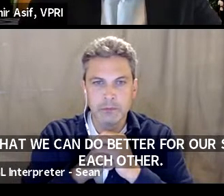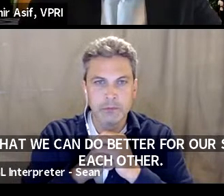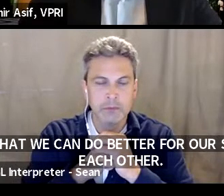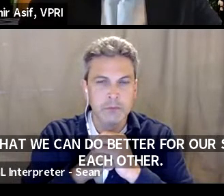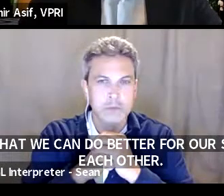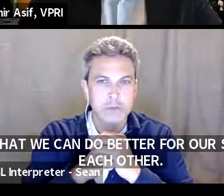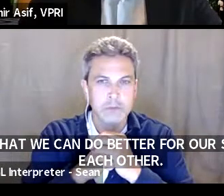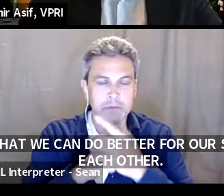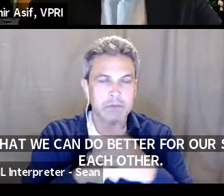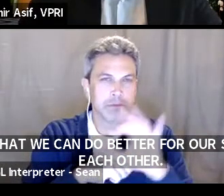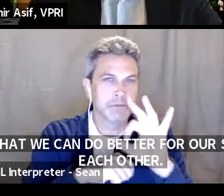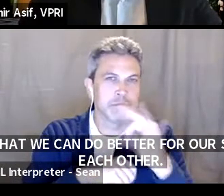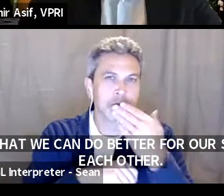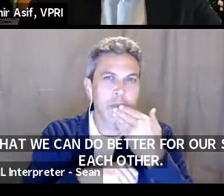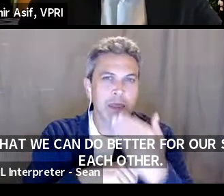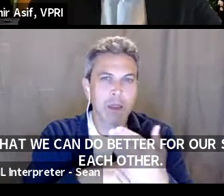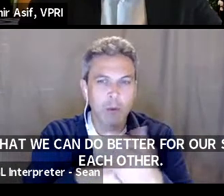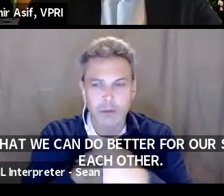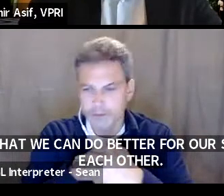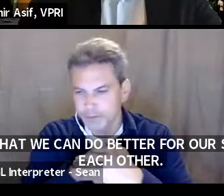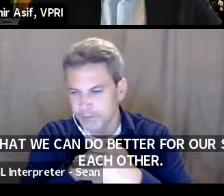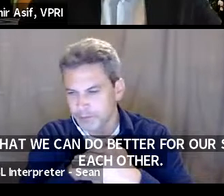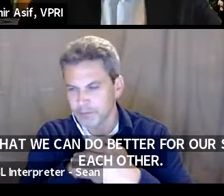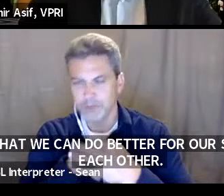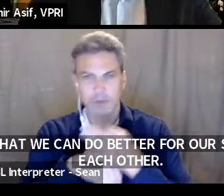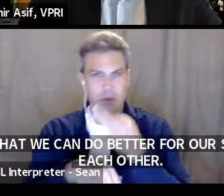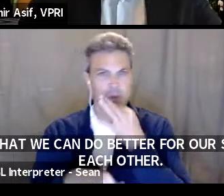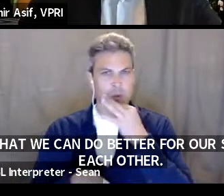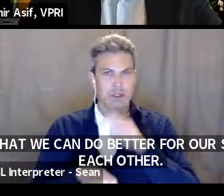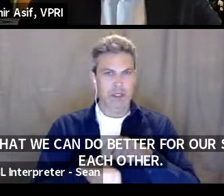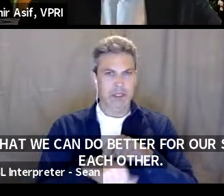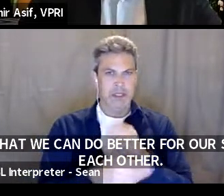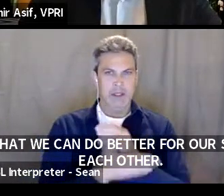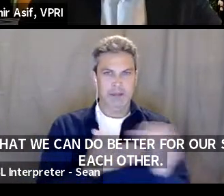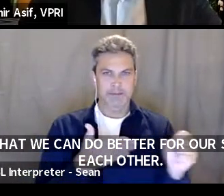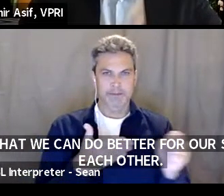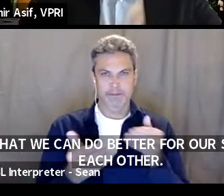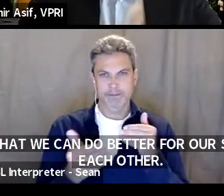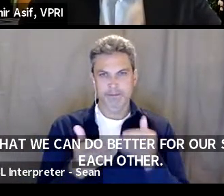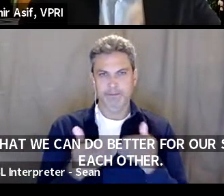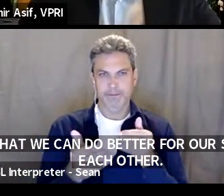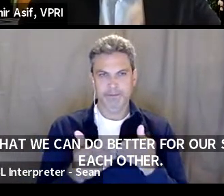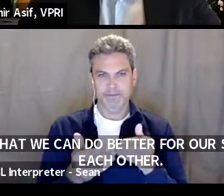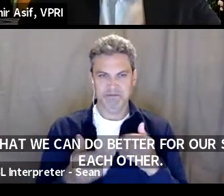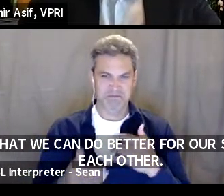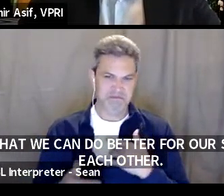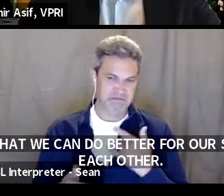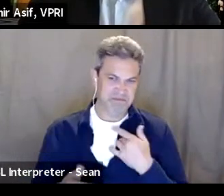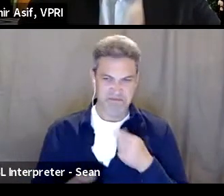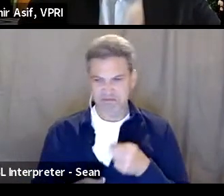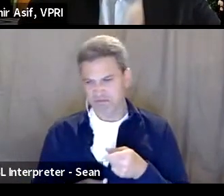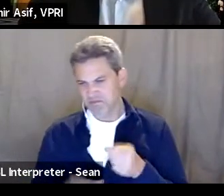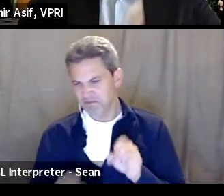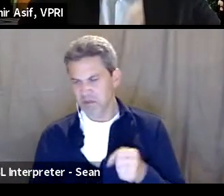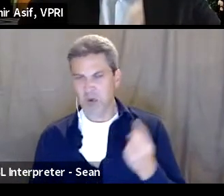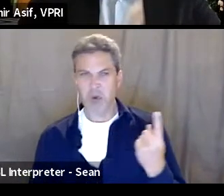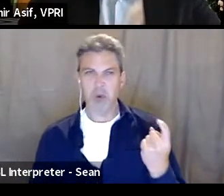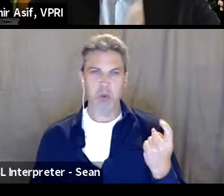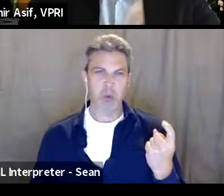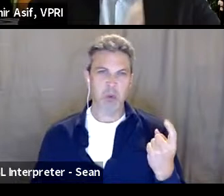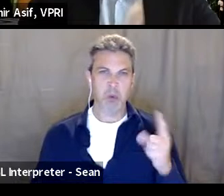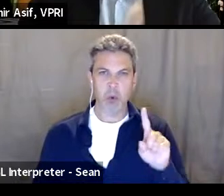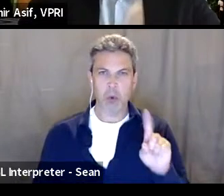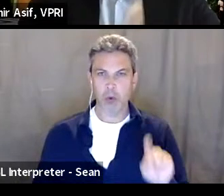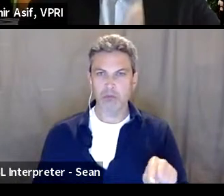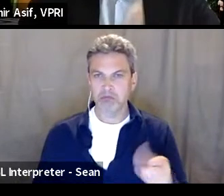All right, thank you very much. So we're coming up on the end of the session. We can probably squeeze in one more